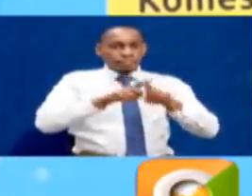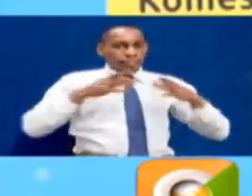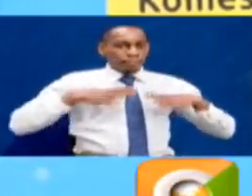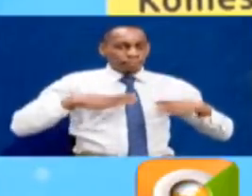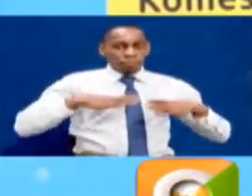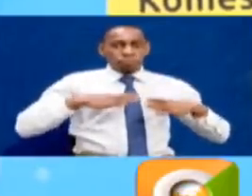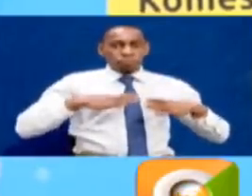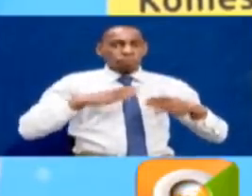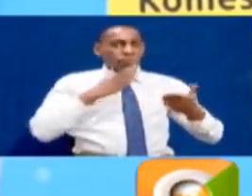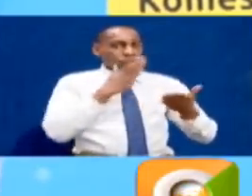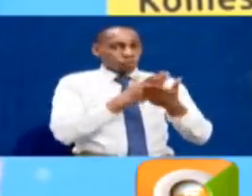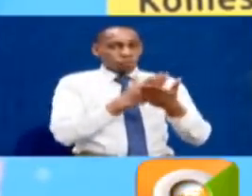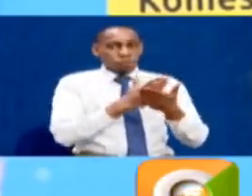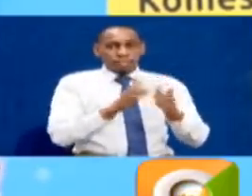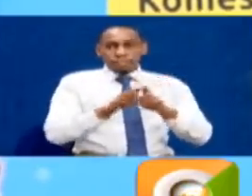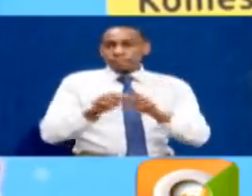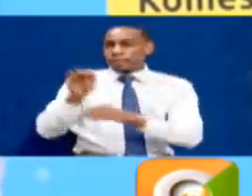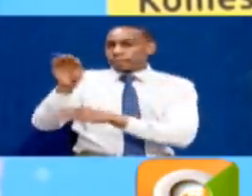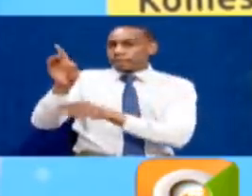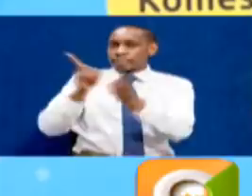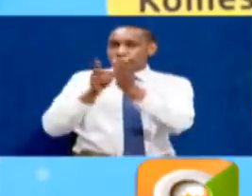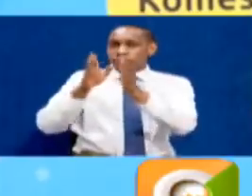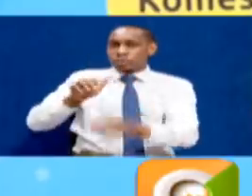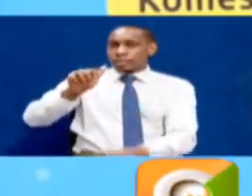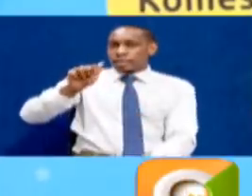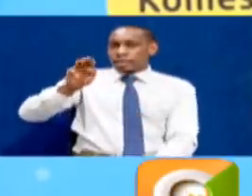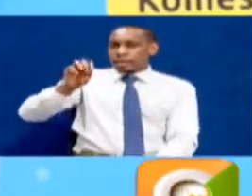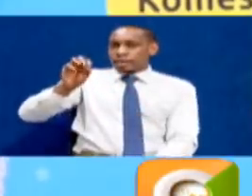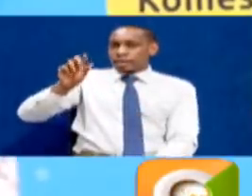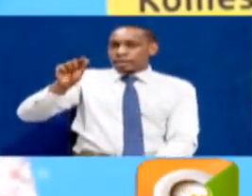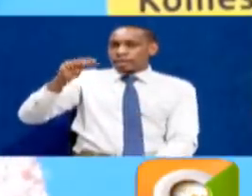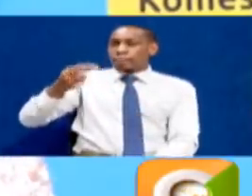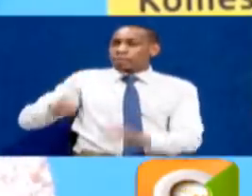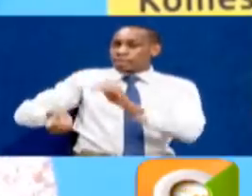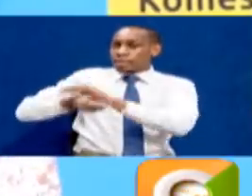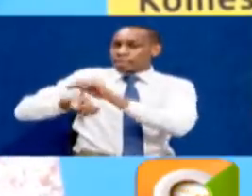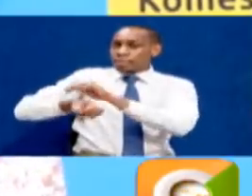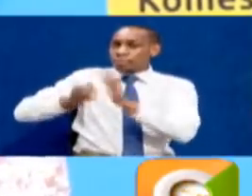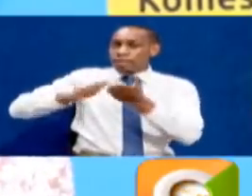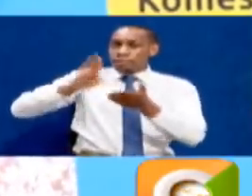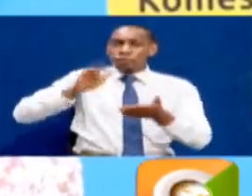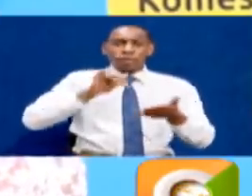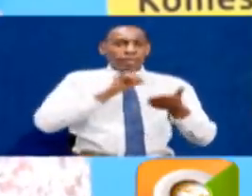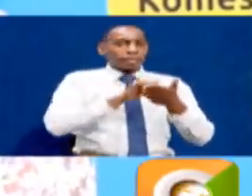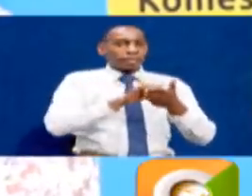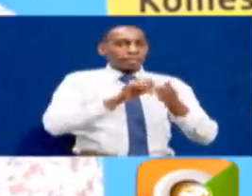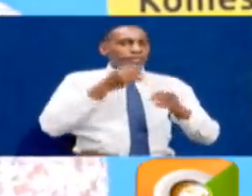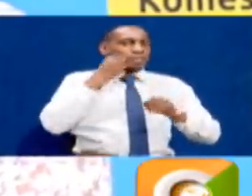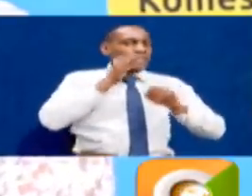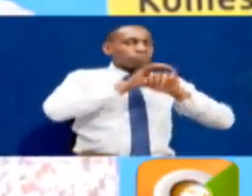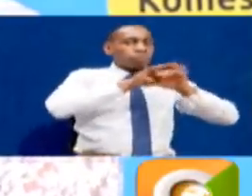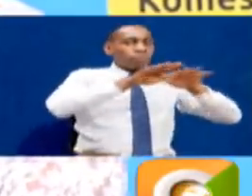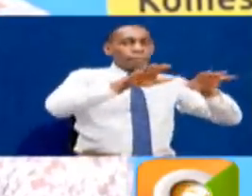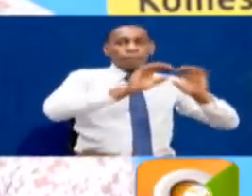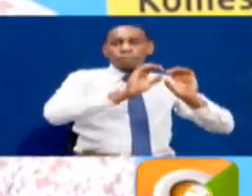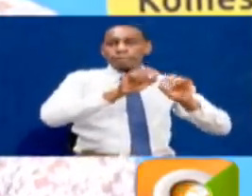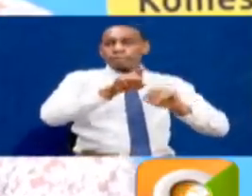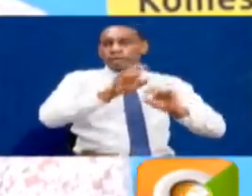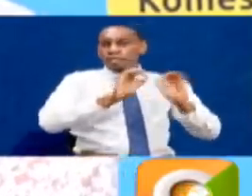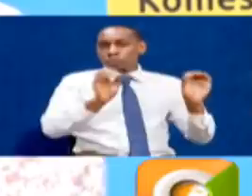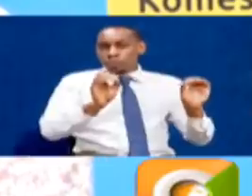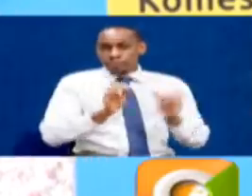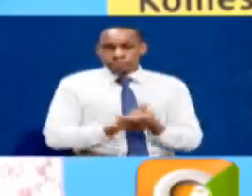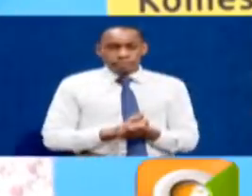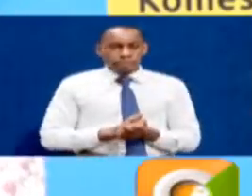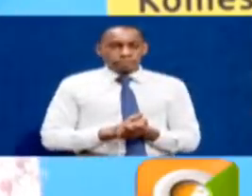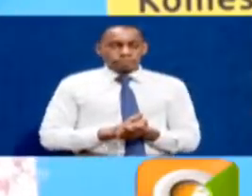people apparently, and I'm going to ask Dr. Amos to speak to this, do not transmit the virus. So